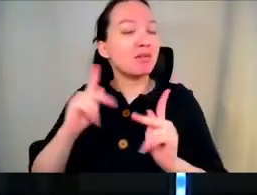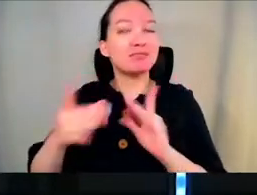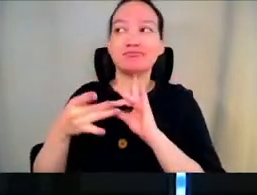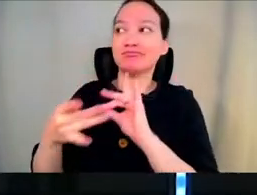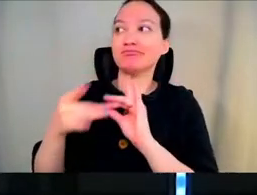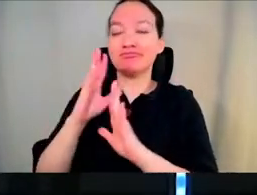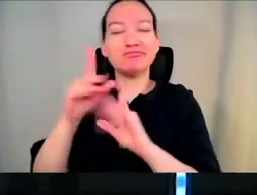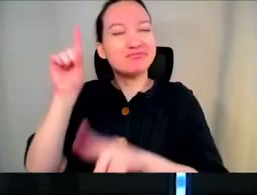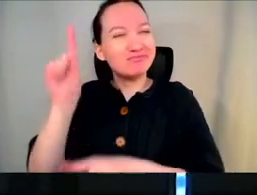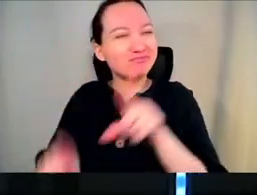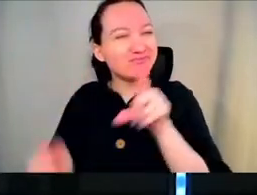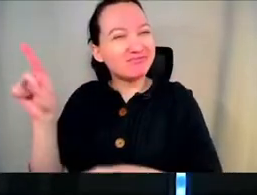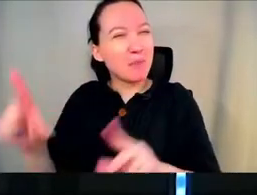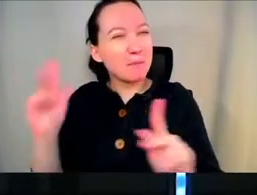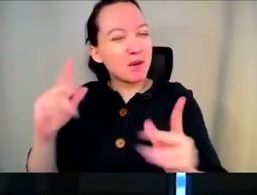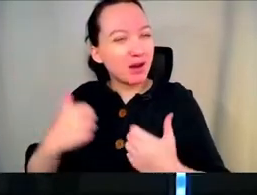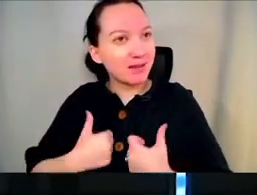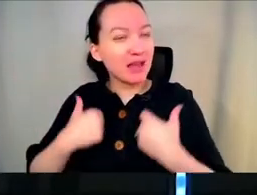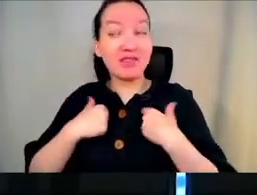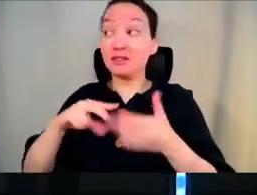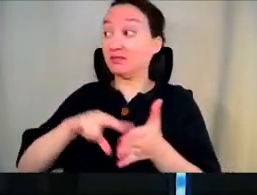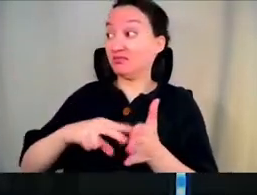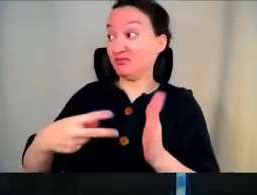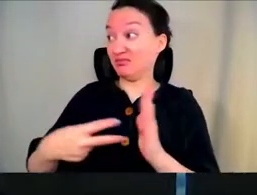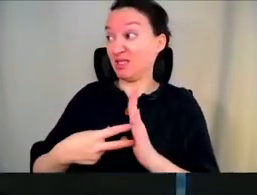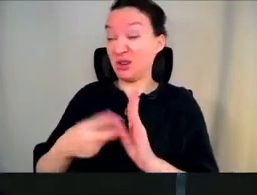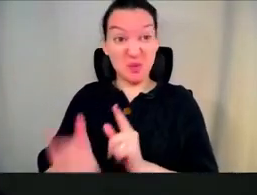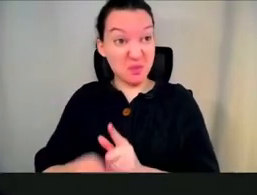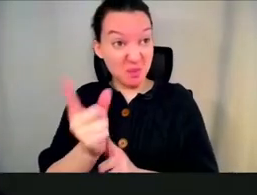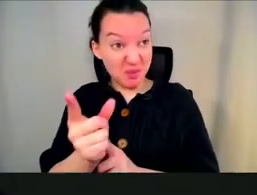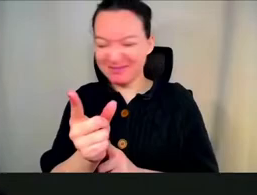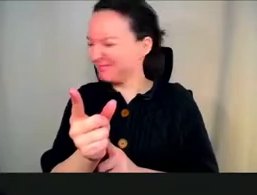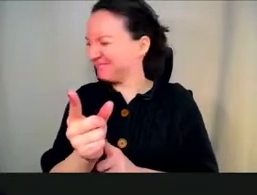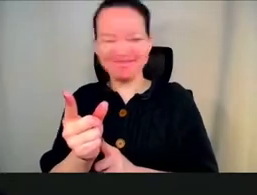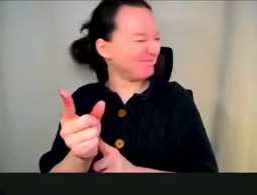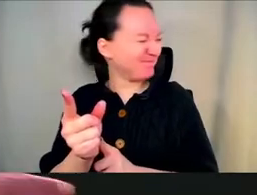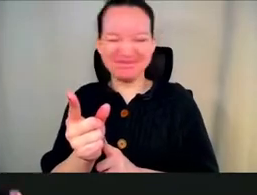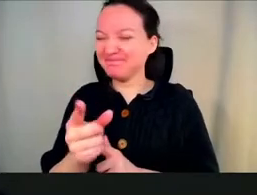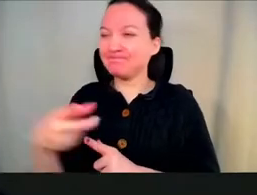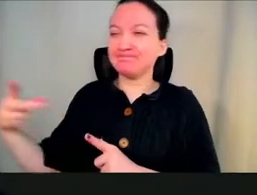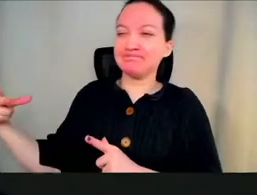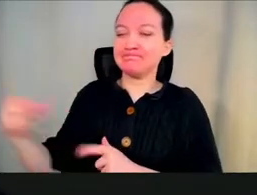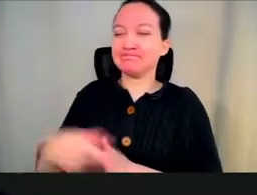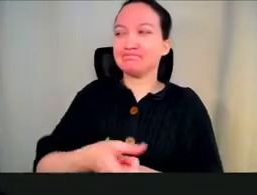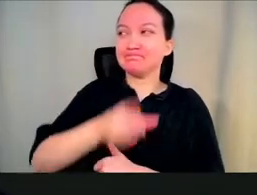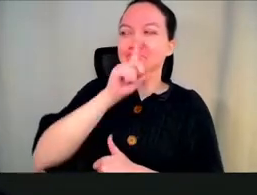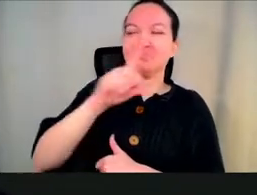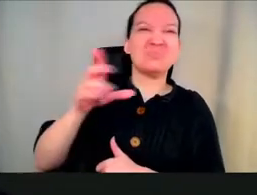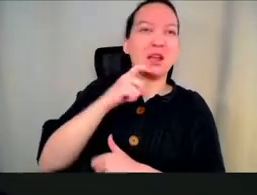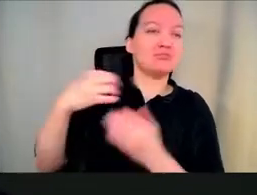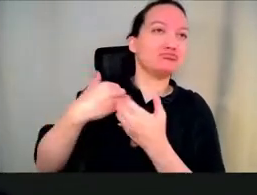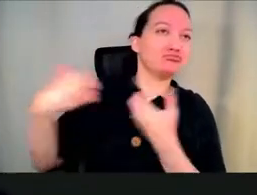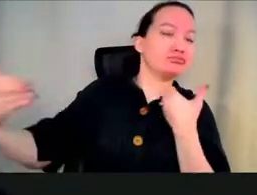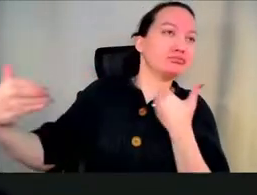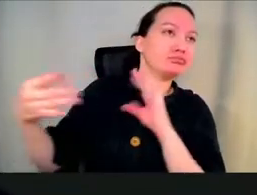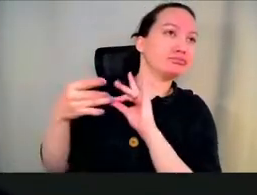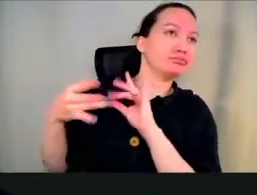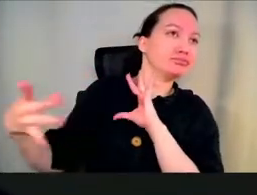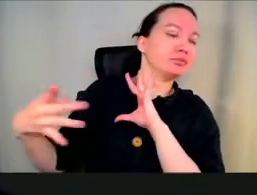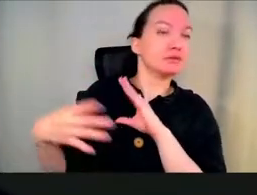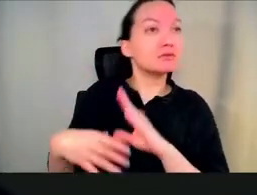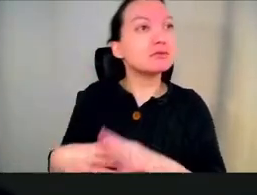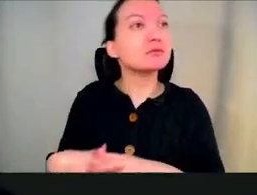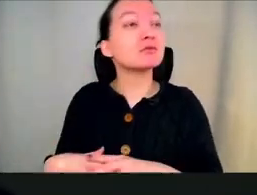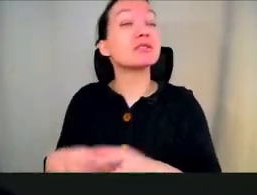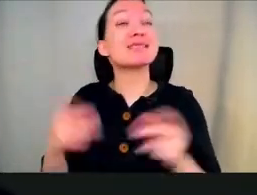relationships with all kinds of people in our life. And I'm not saying for a moment that we cut people and we're not going to talk to people anymore. We're not going to do that. But I want us to